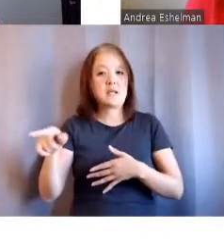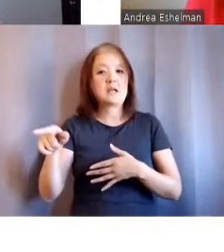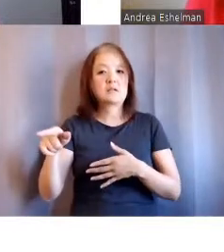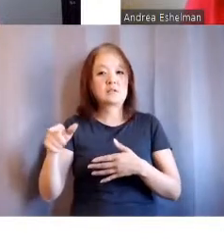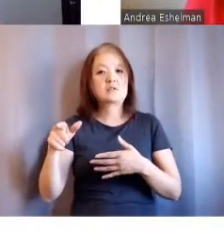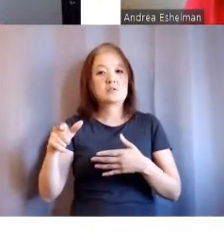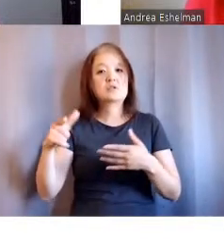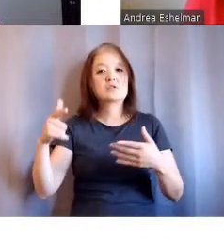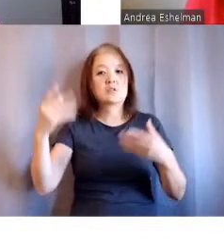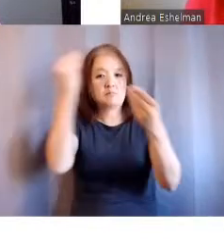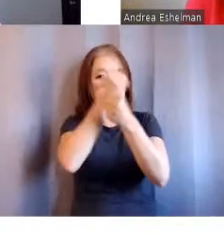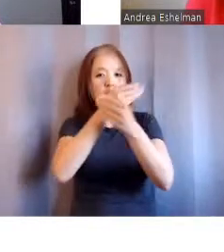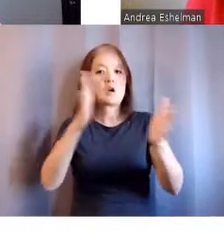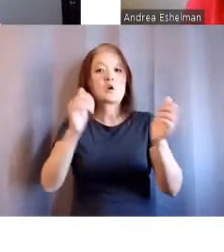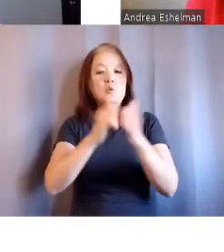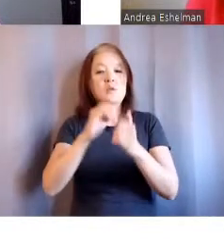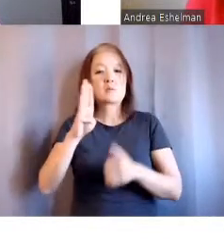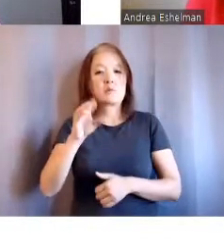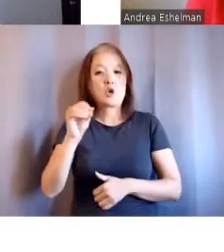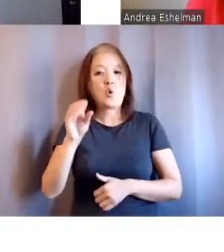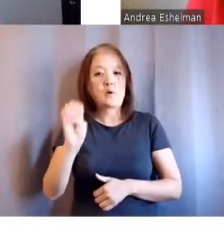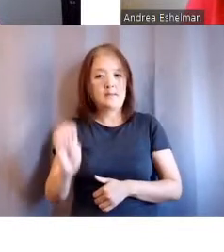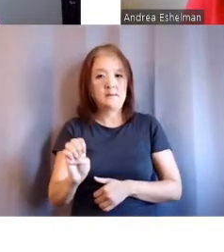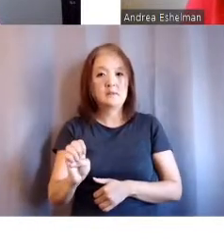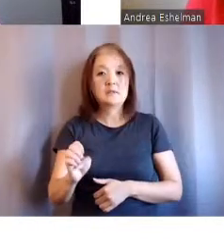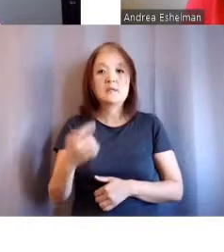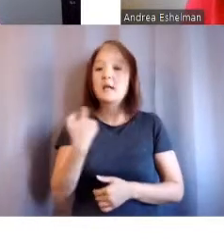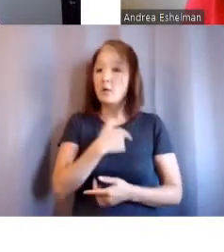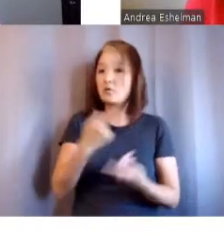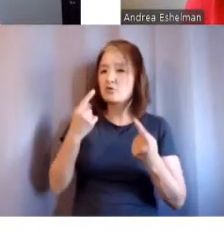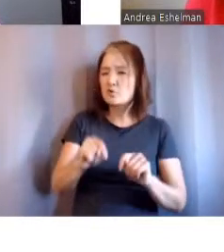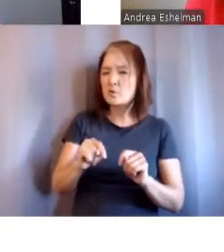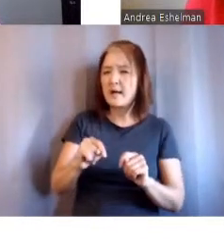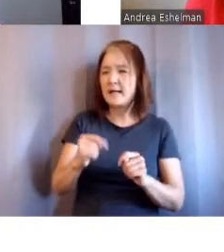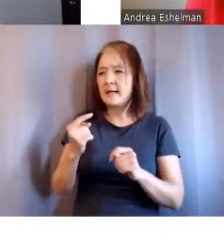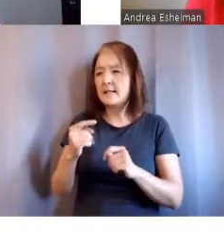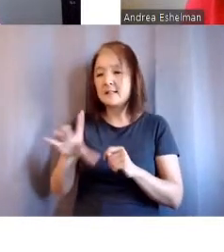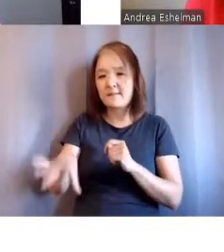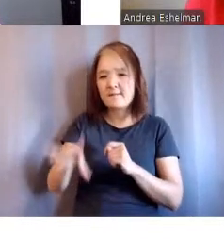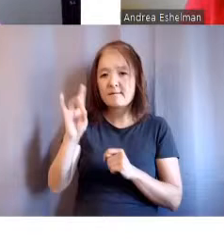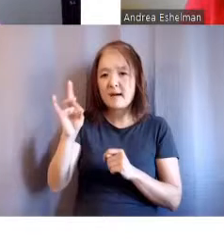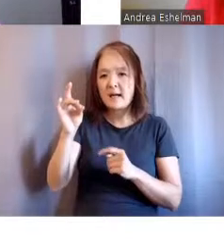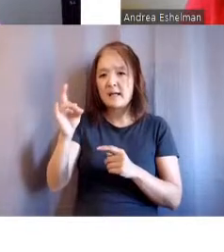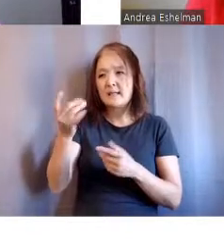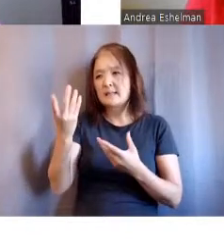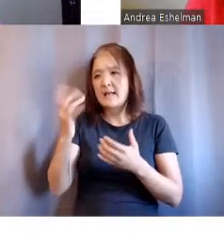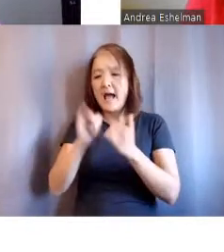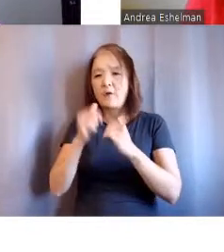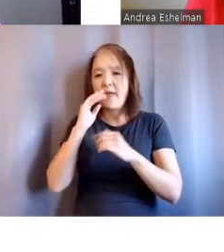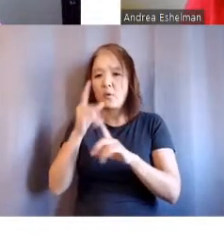Board of Education. And we are trying to find out information on how that will affect charter teachers as well.